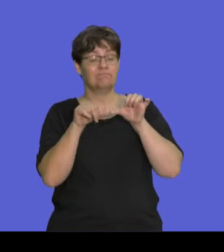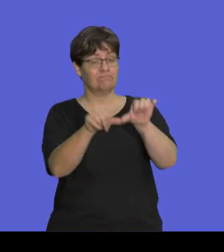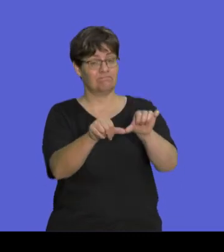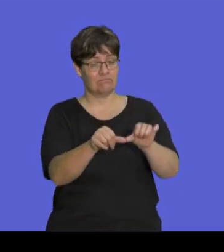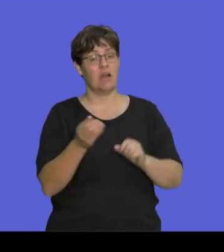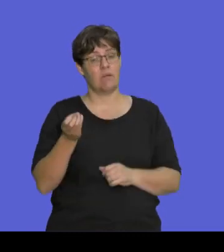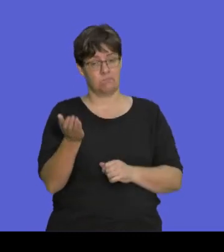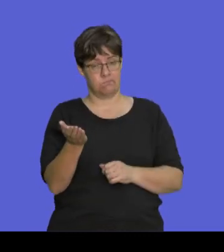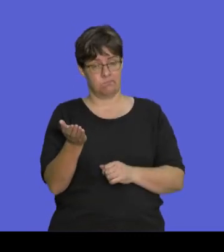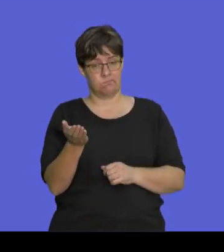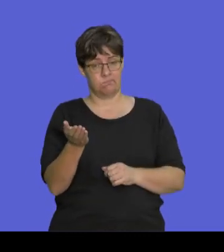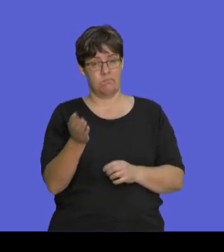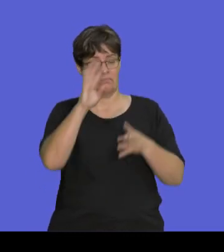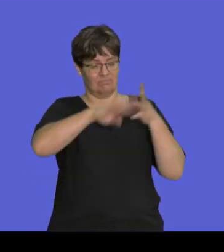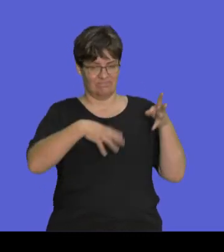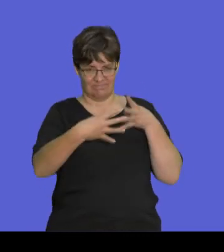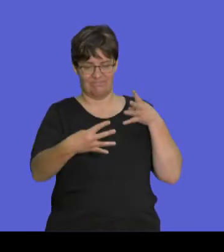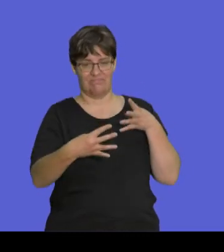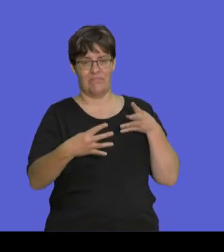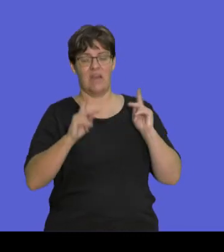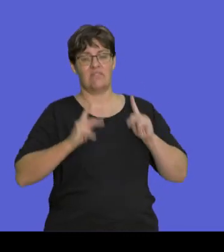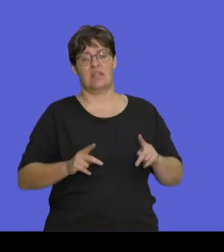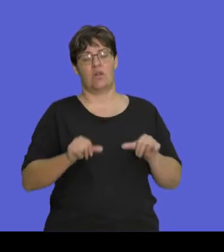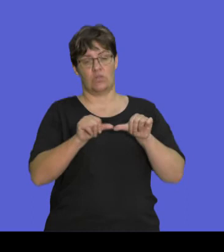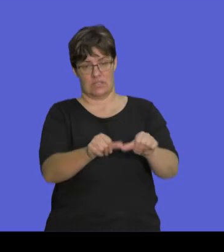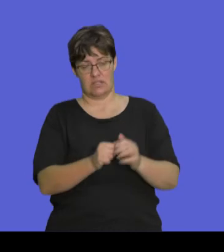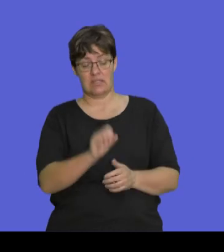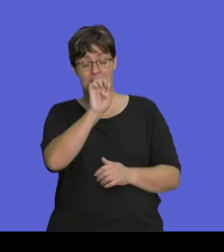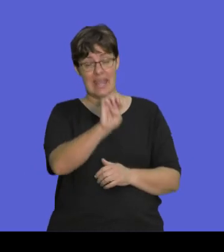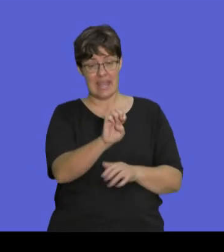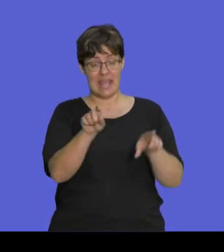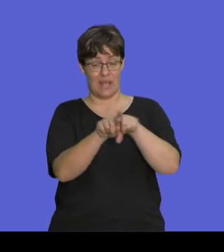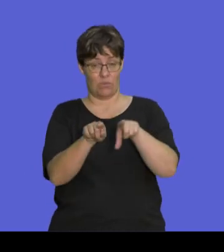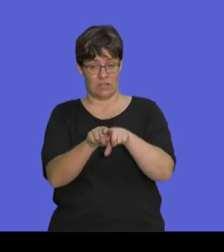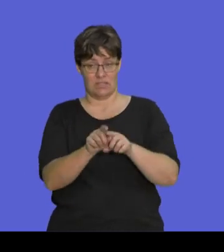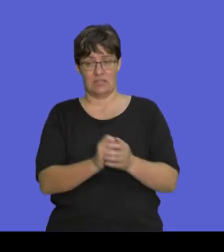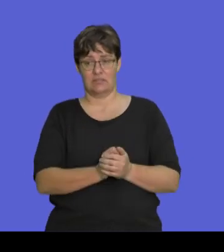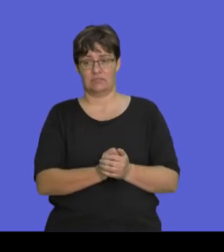is also given in the table of the physical constant. So E is equals to